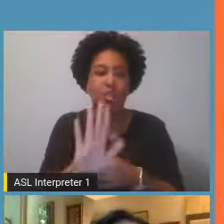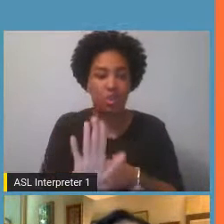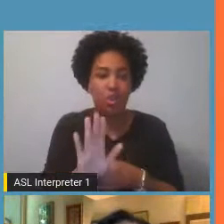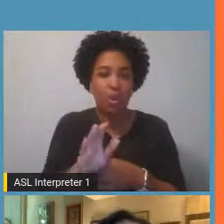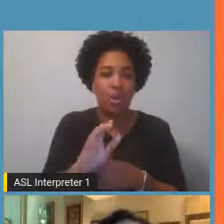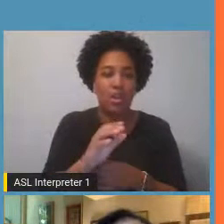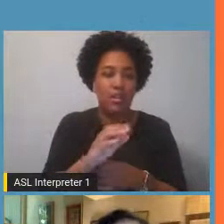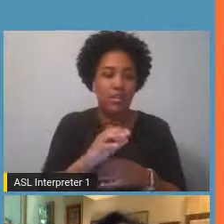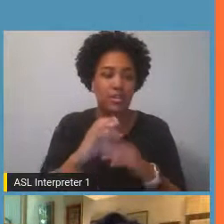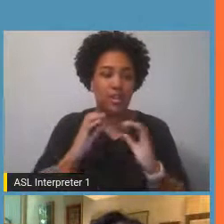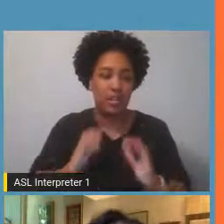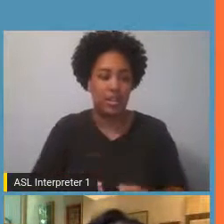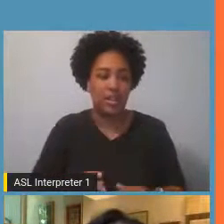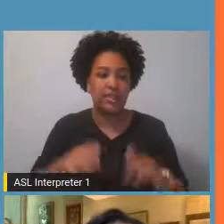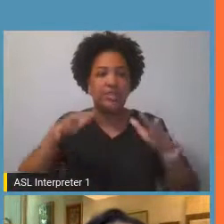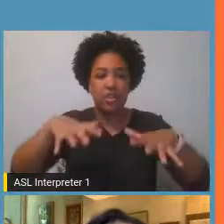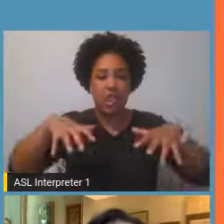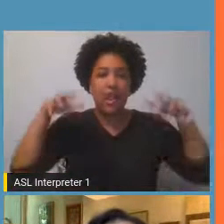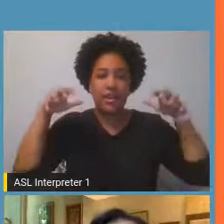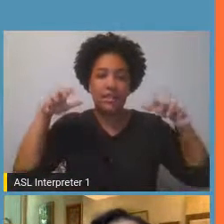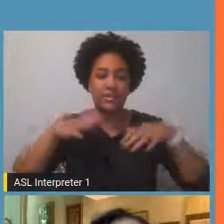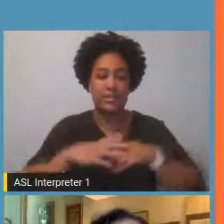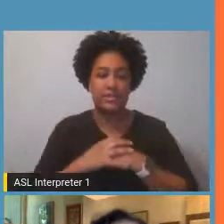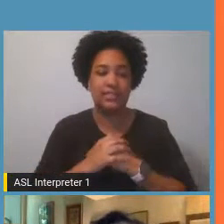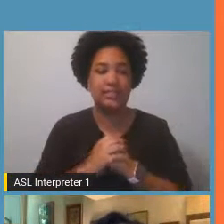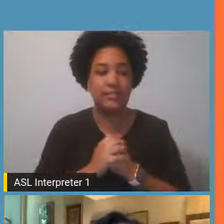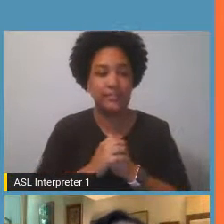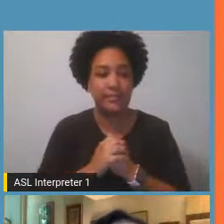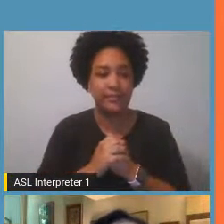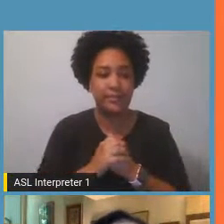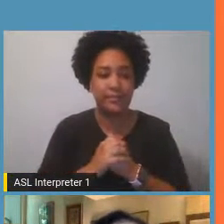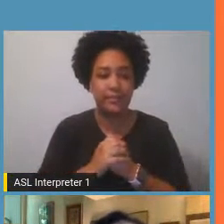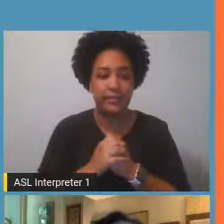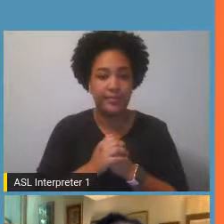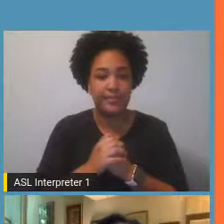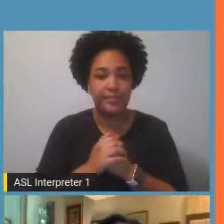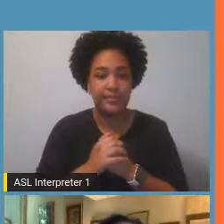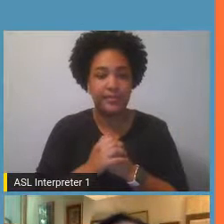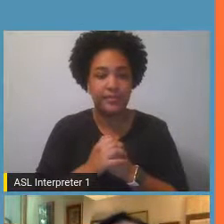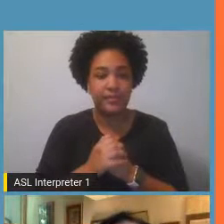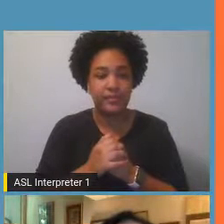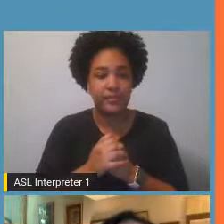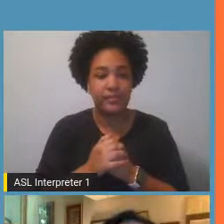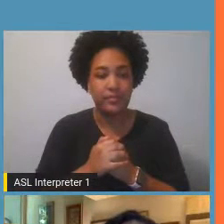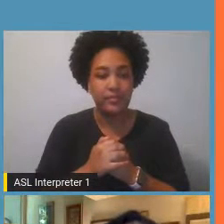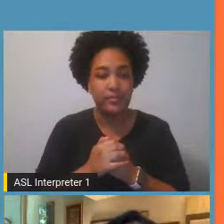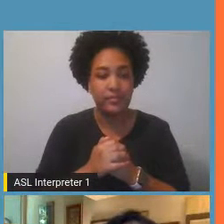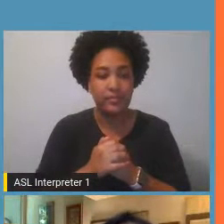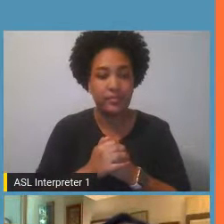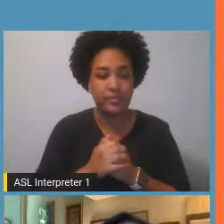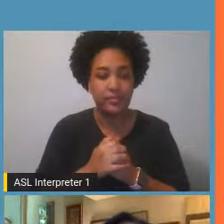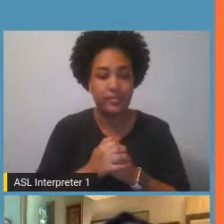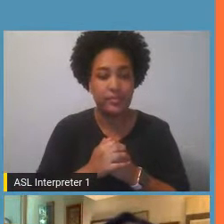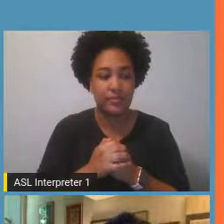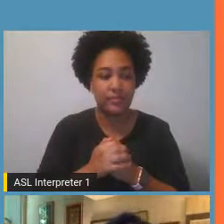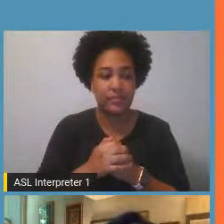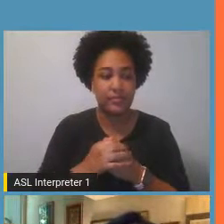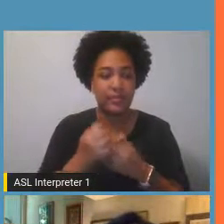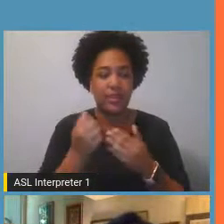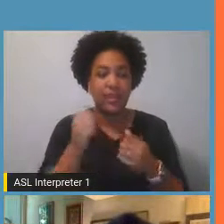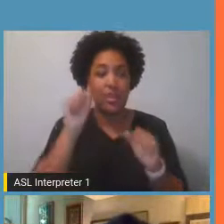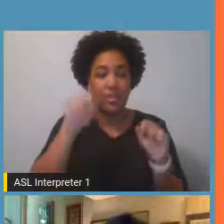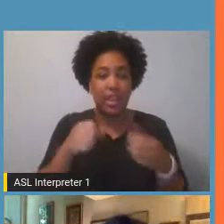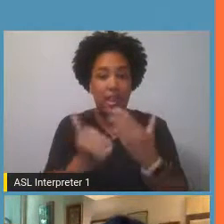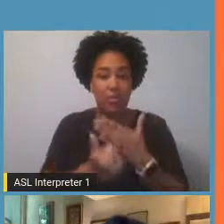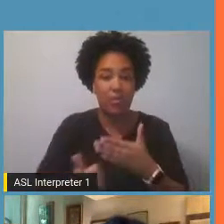according to criteria for how they're going to be used. You can prioritize them in terms of how the preservation would benefit